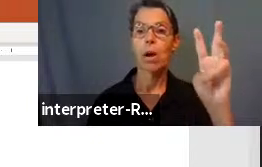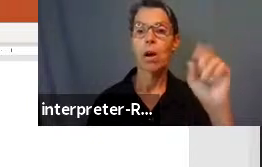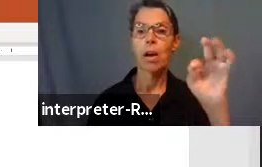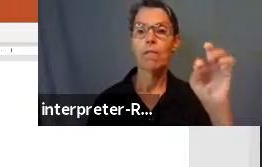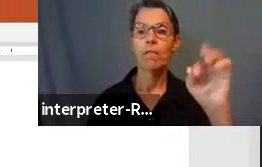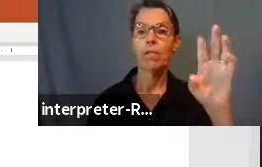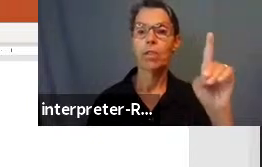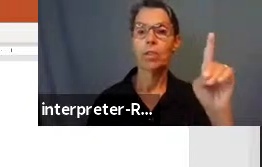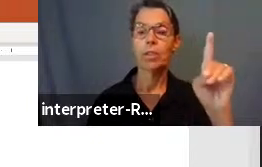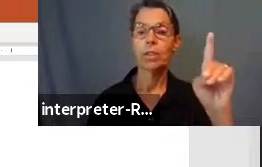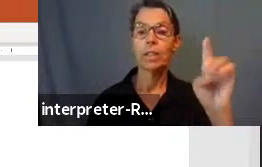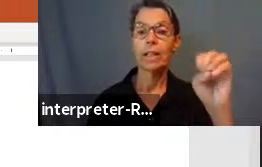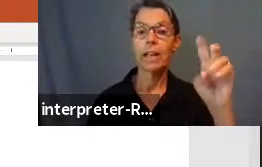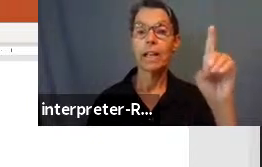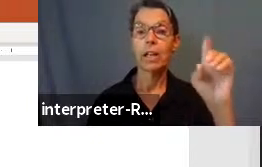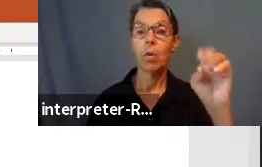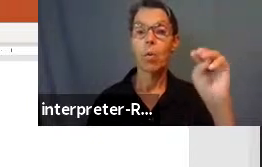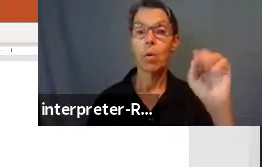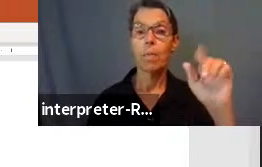Ed O'Malley,